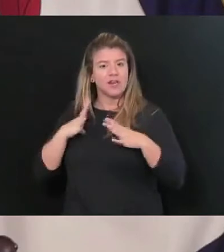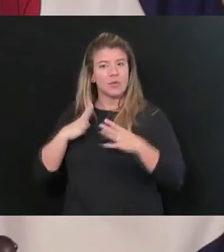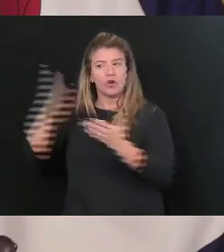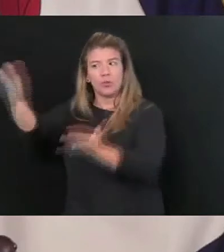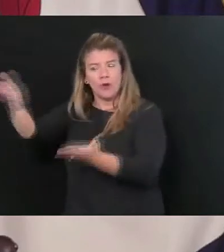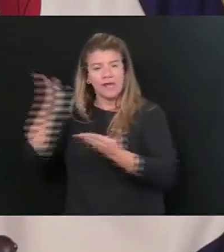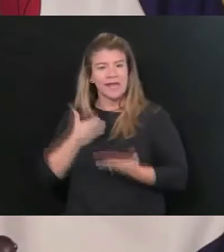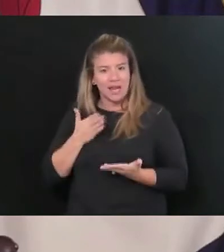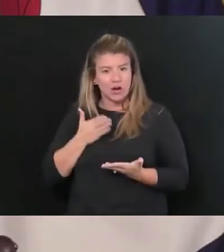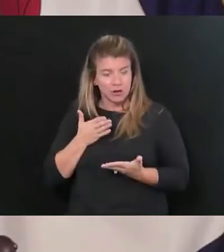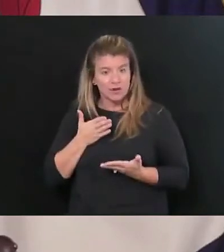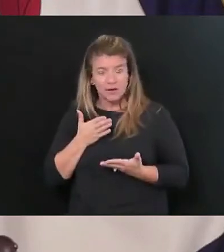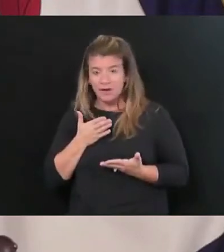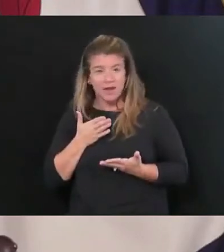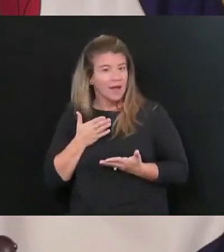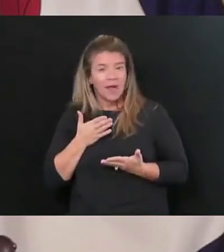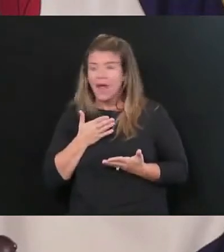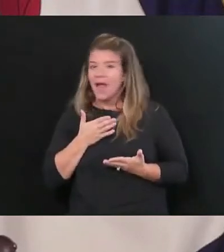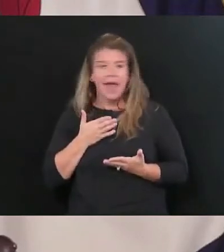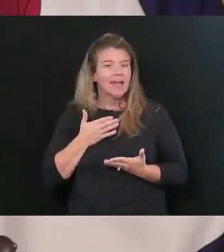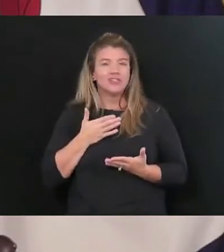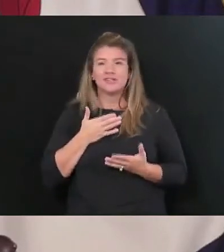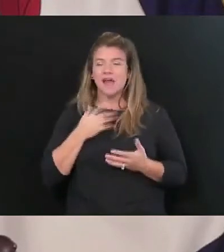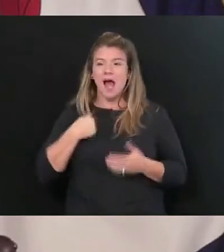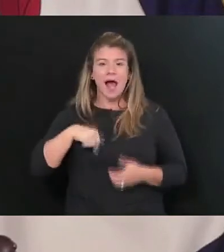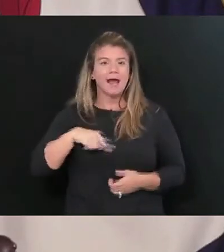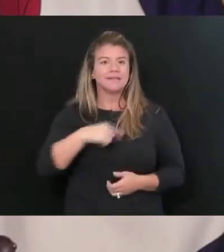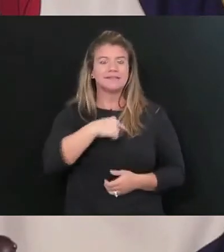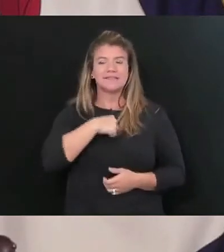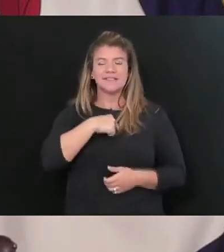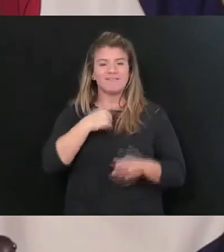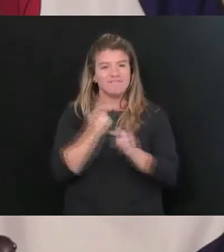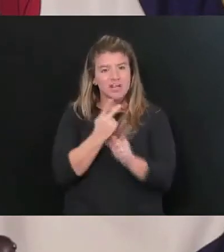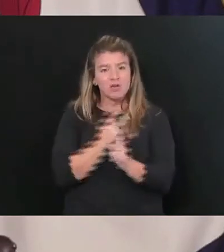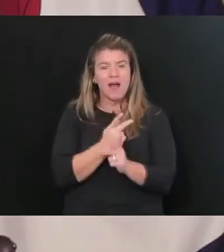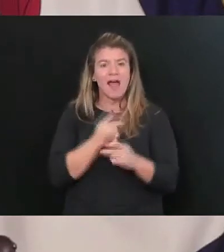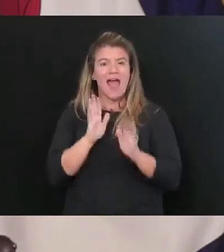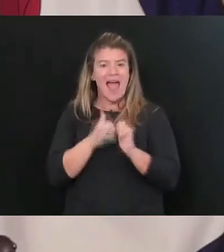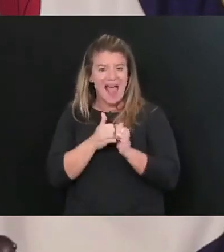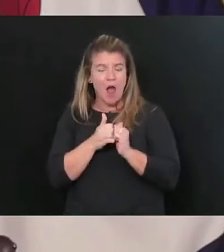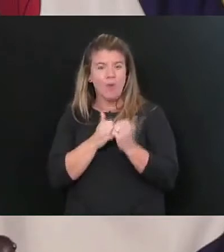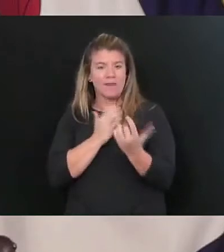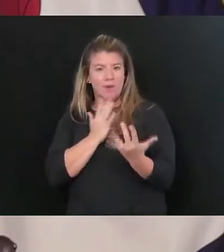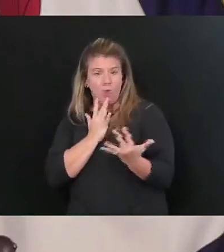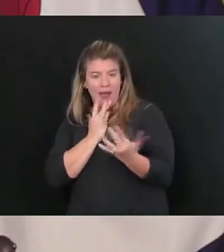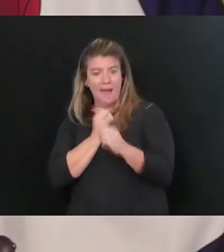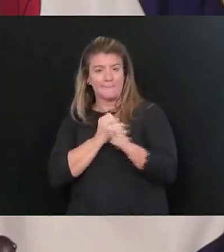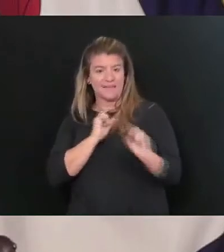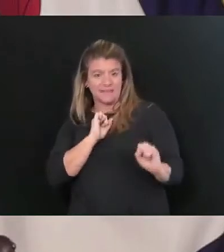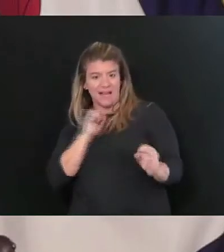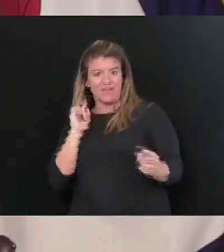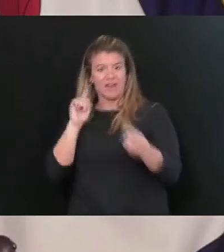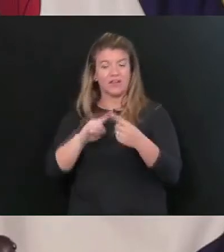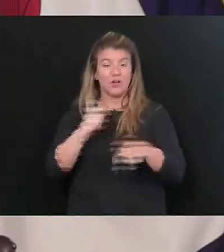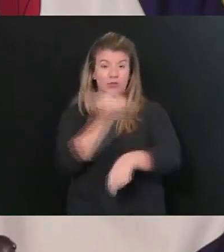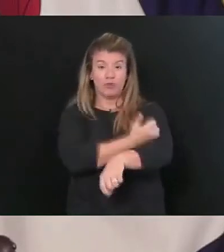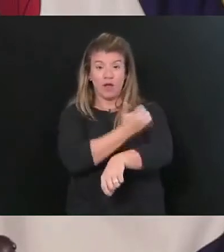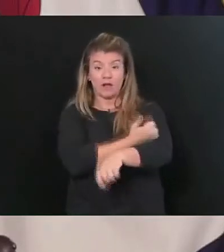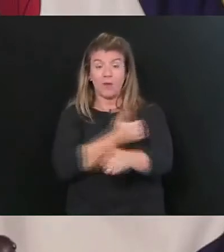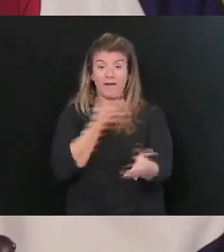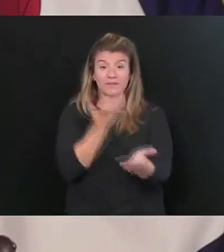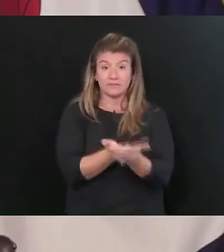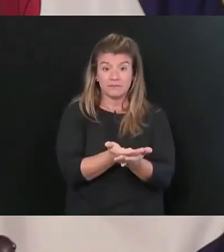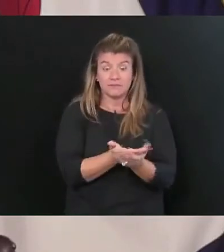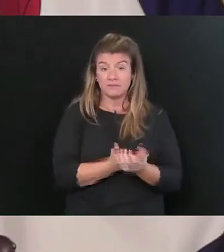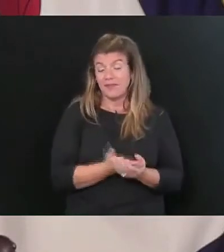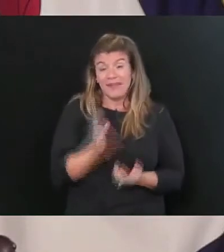and absolutely just get us some way to a vaccine. Now, that's what we got to do. Like it or not like it,